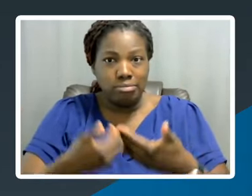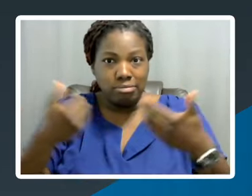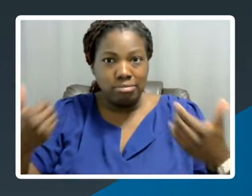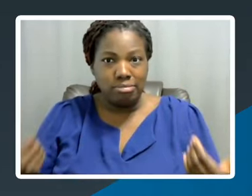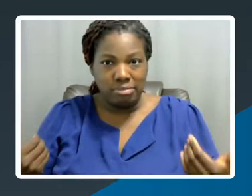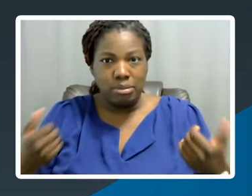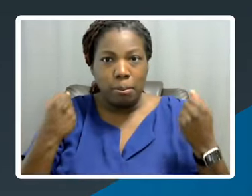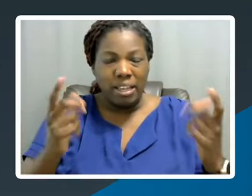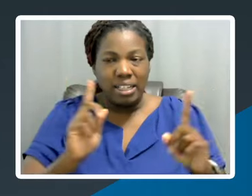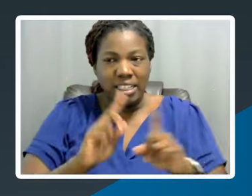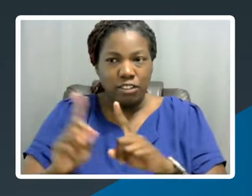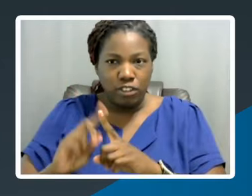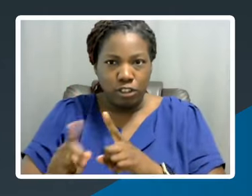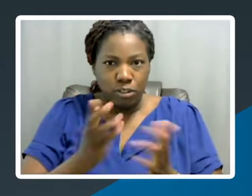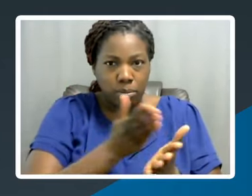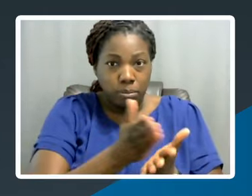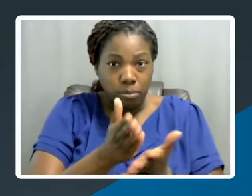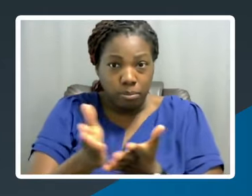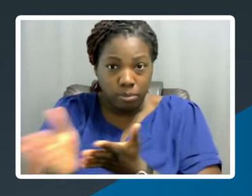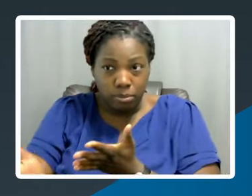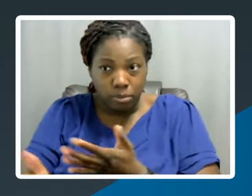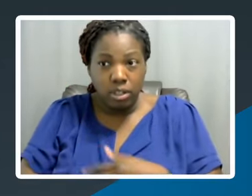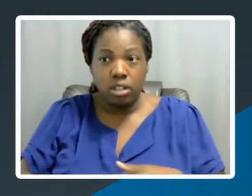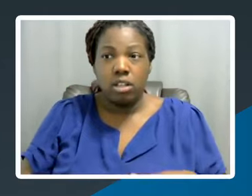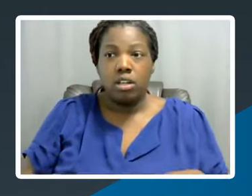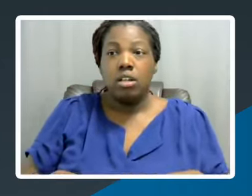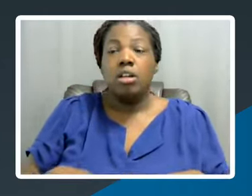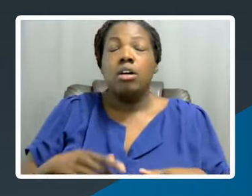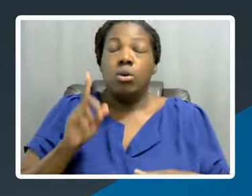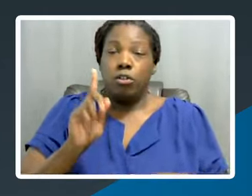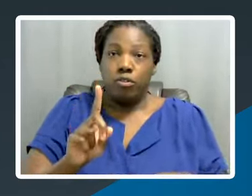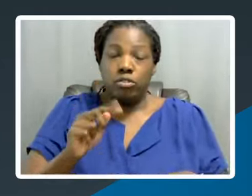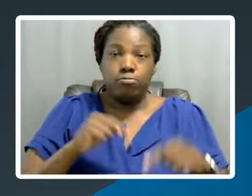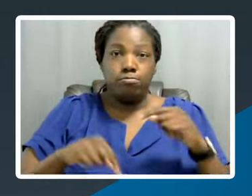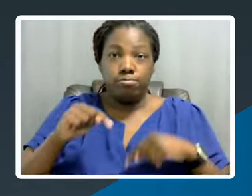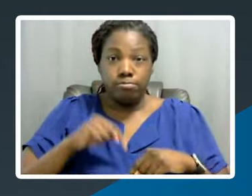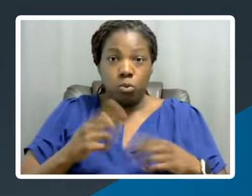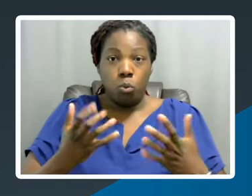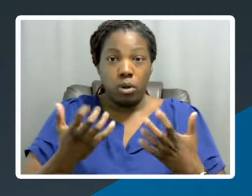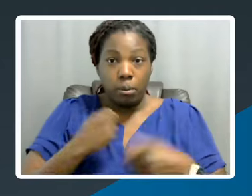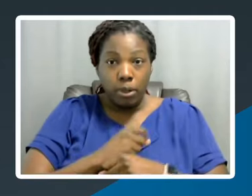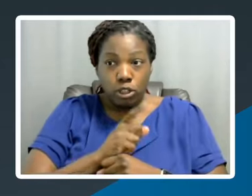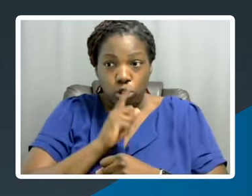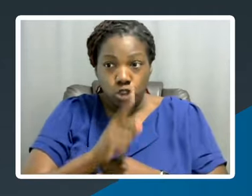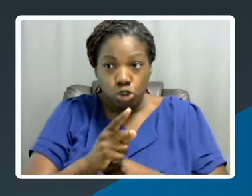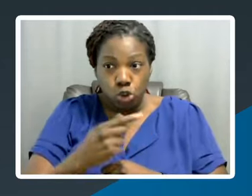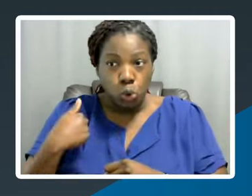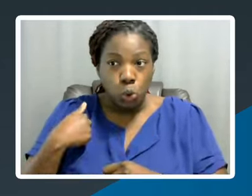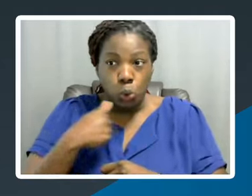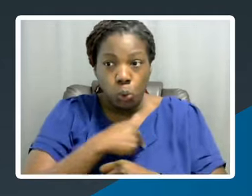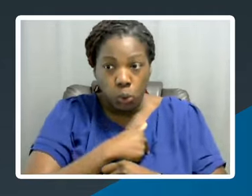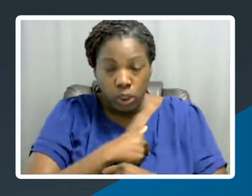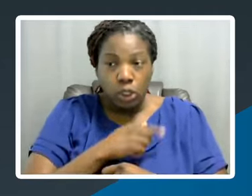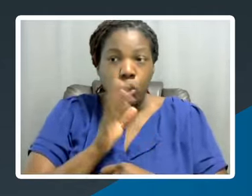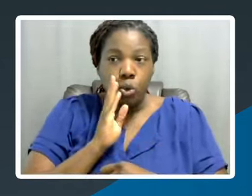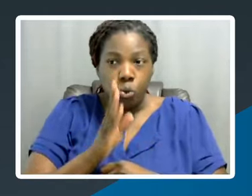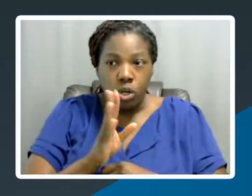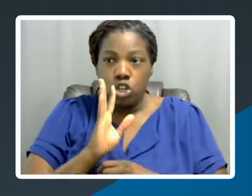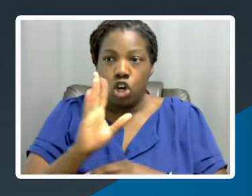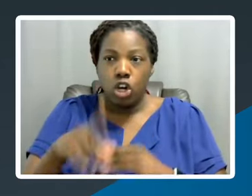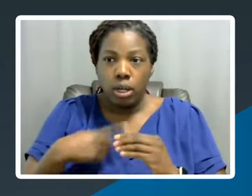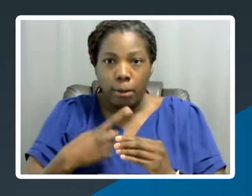strands. The first strand, well, first off, we want to make sure that we're here to cover a couple of objectives. We want